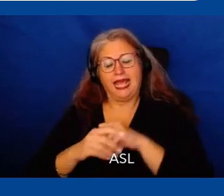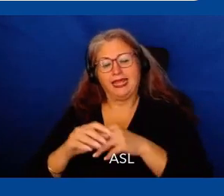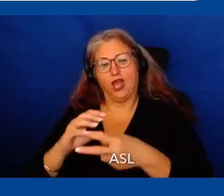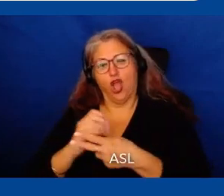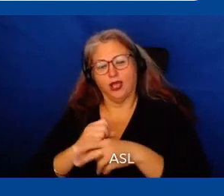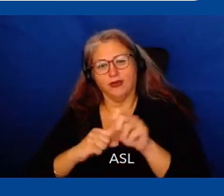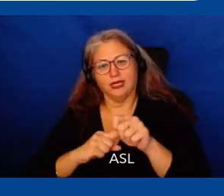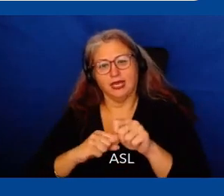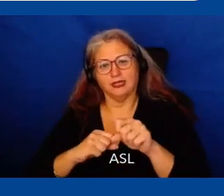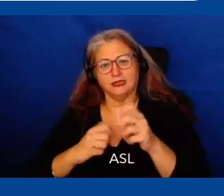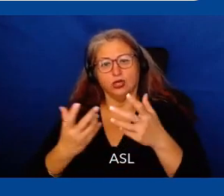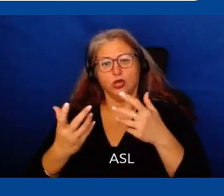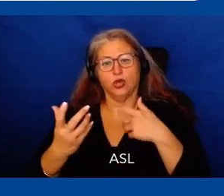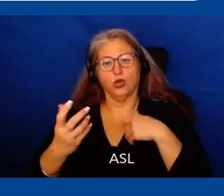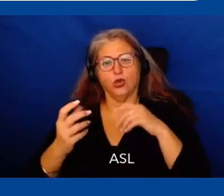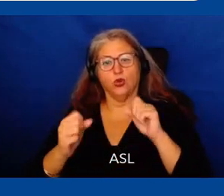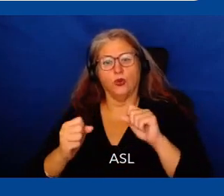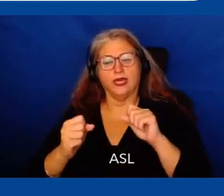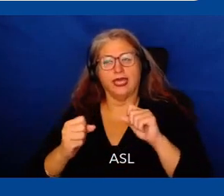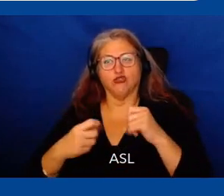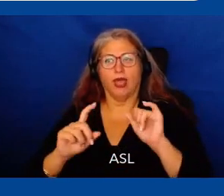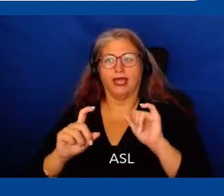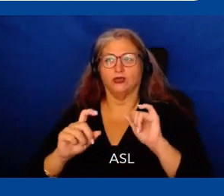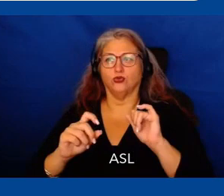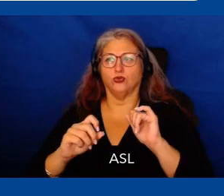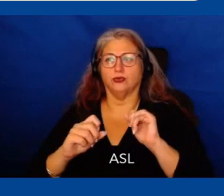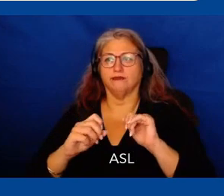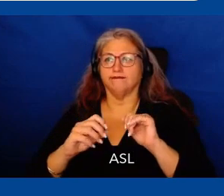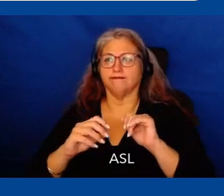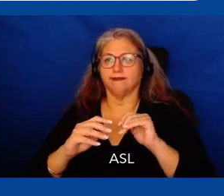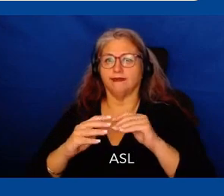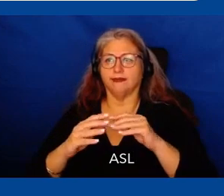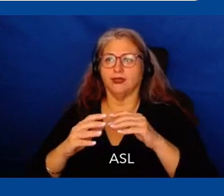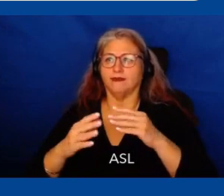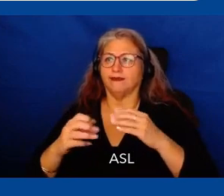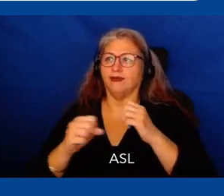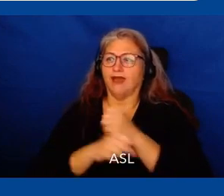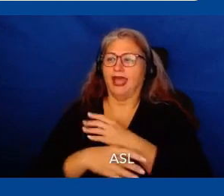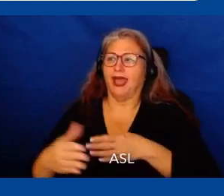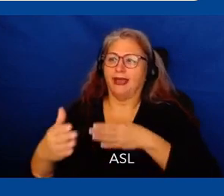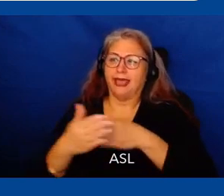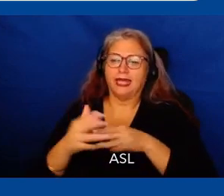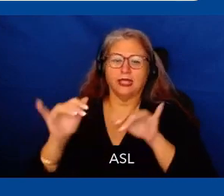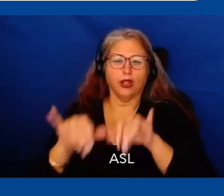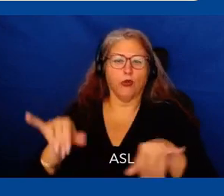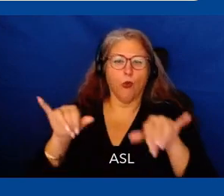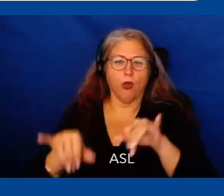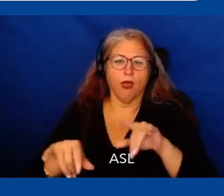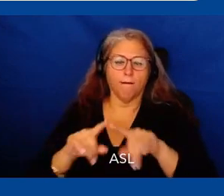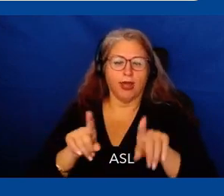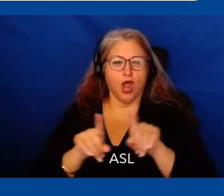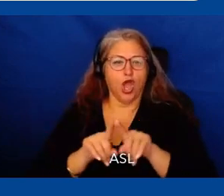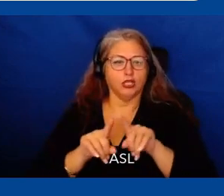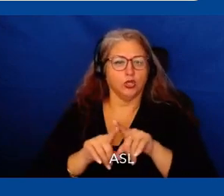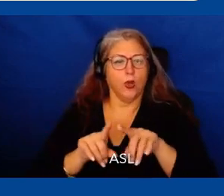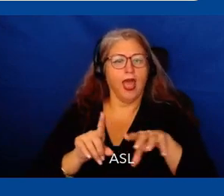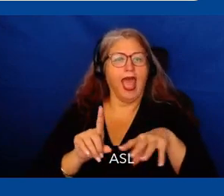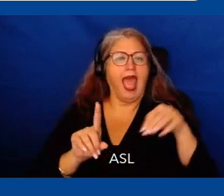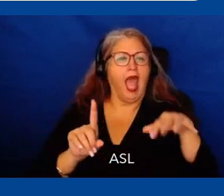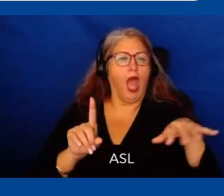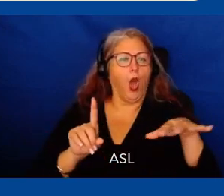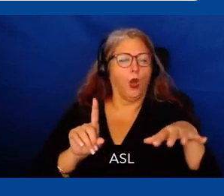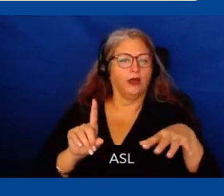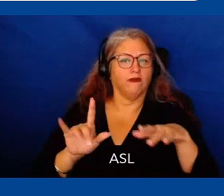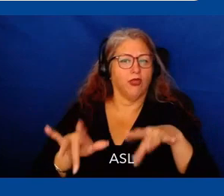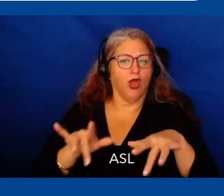like so we can read against the grain, but also outside the archive. So I think